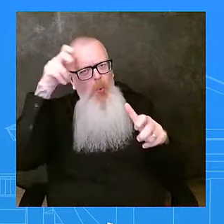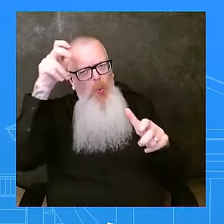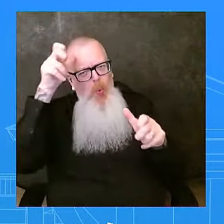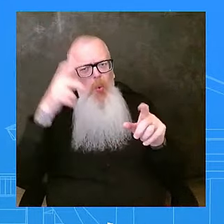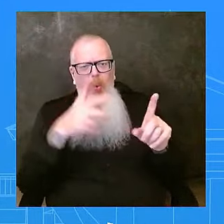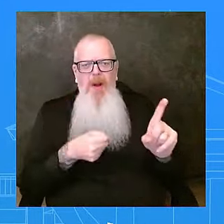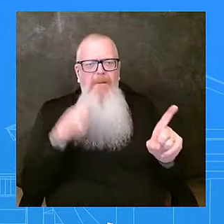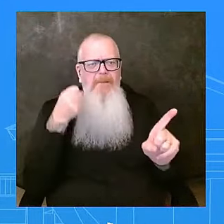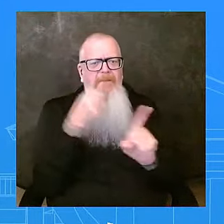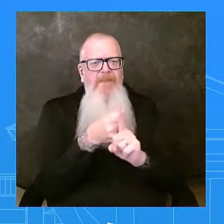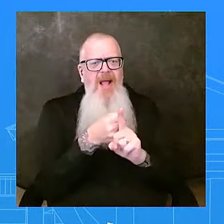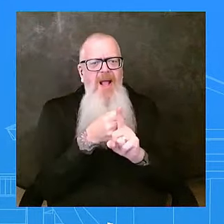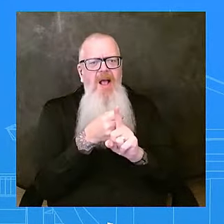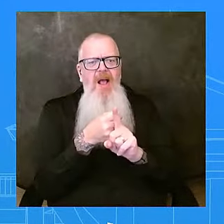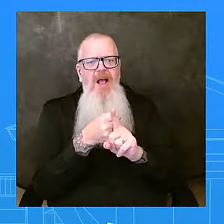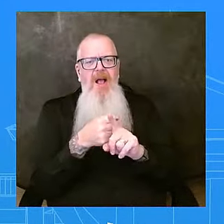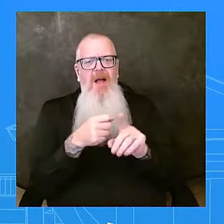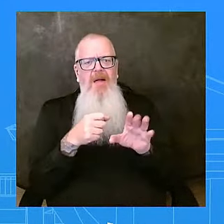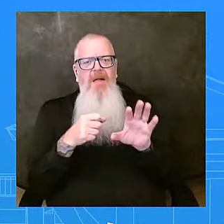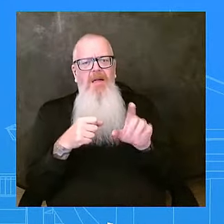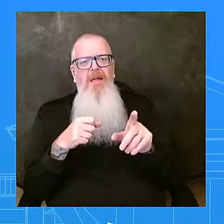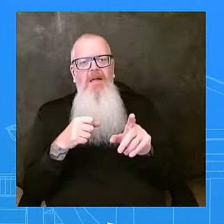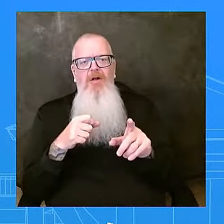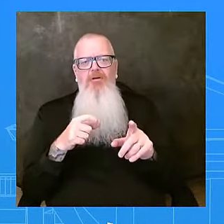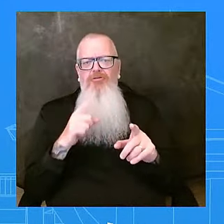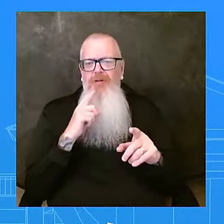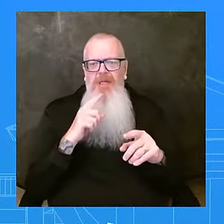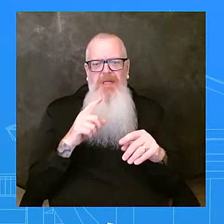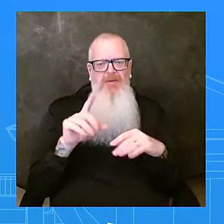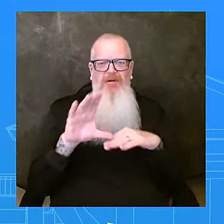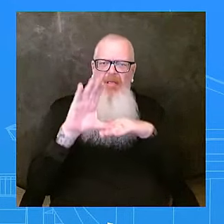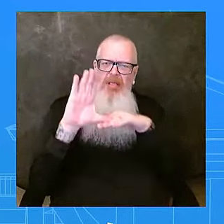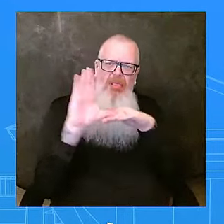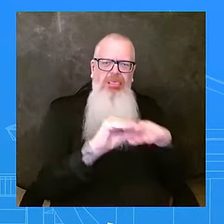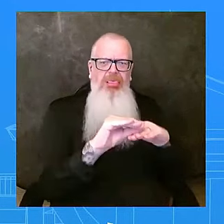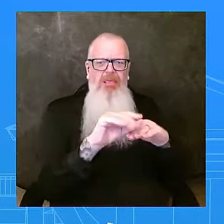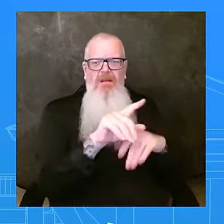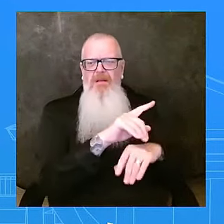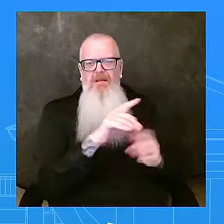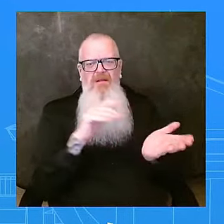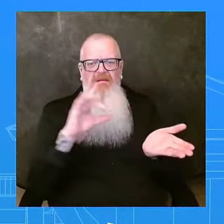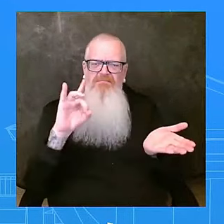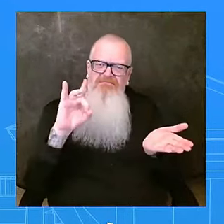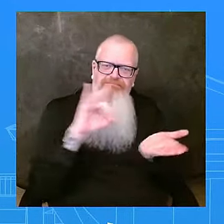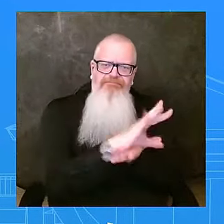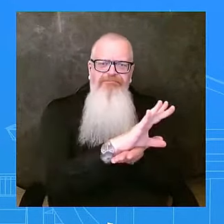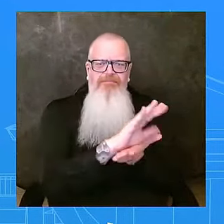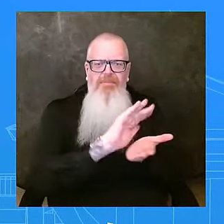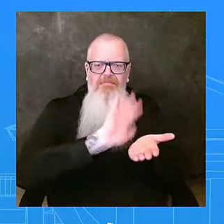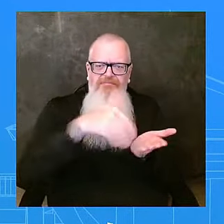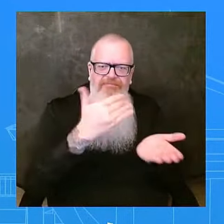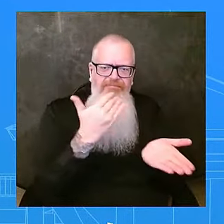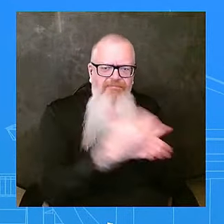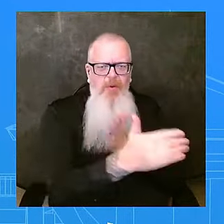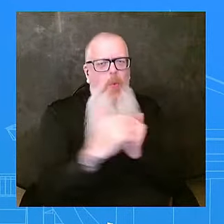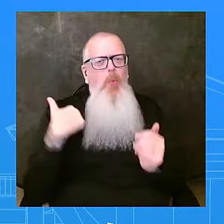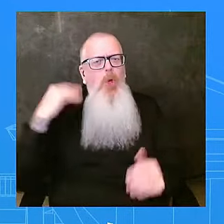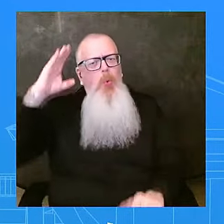saw, it demoralized them and it disenfranchised them. They knew right then and there that America was on its way